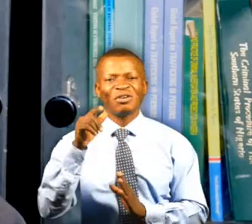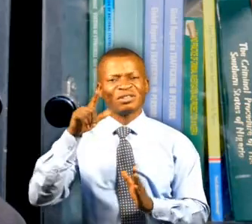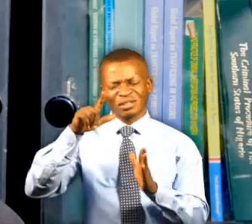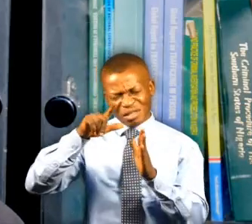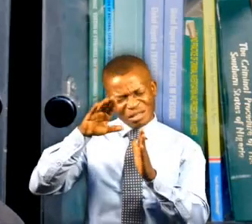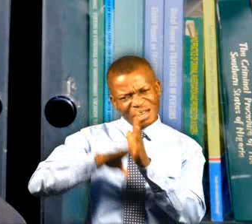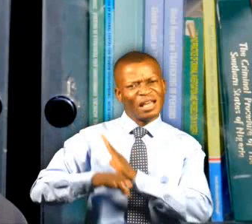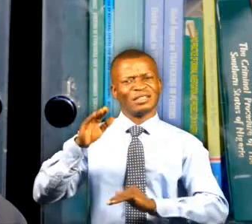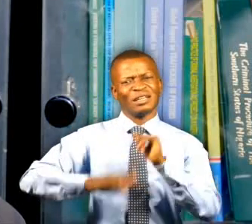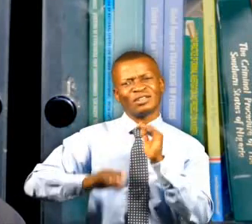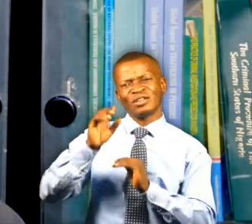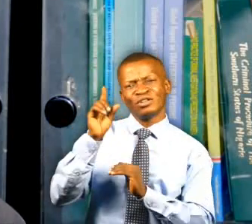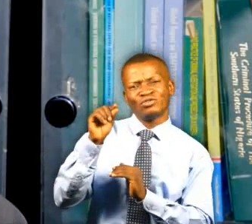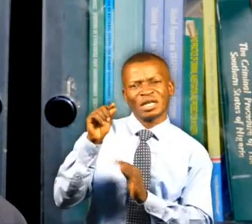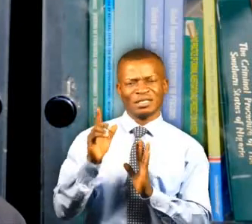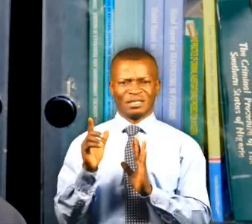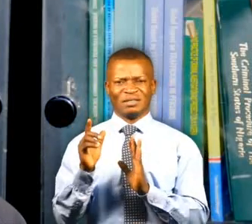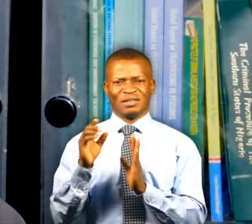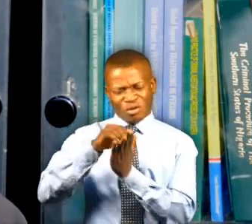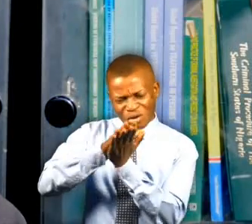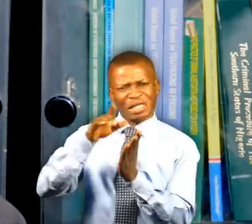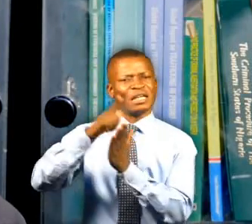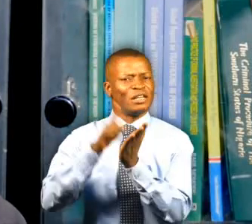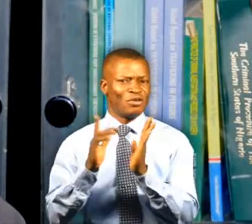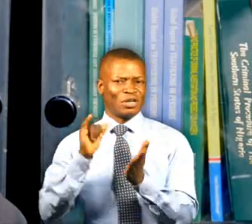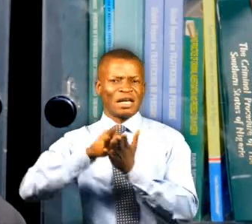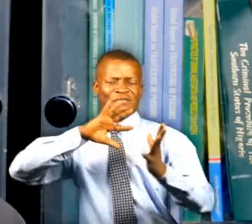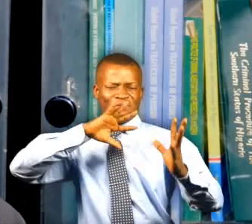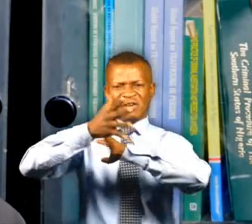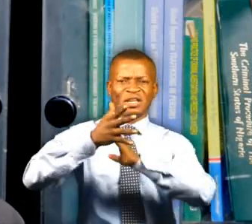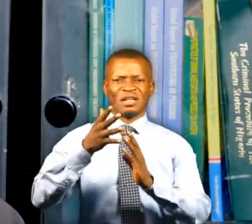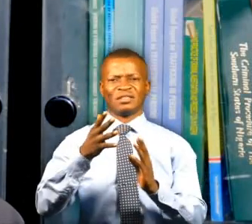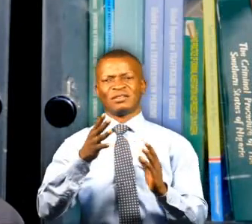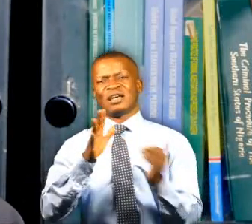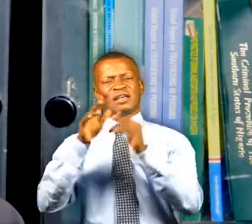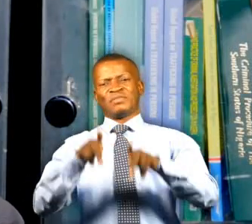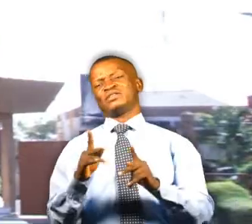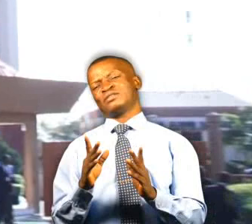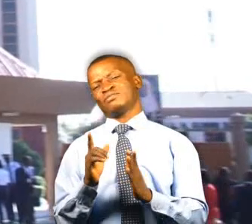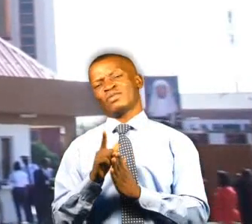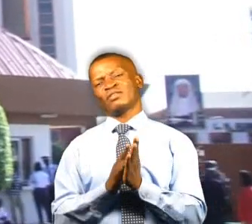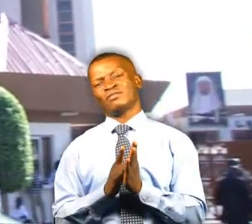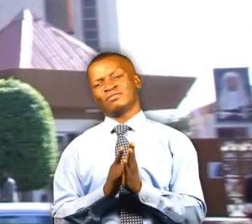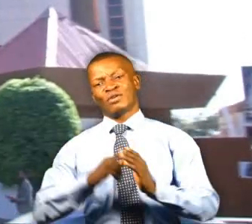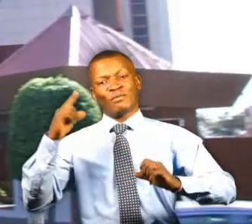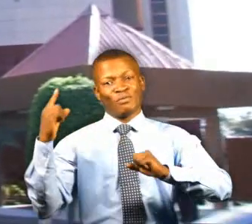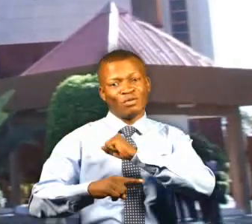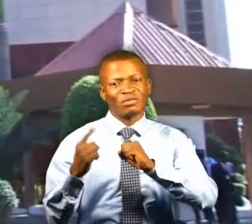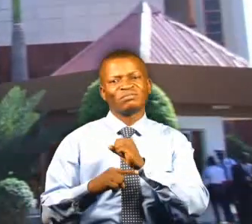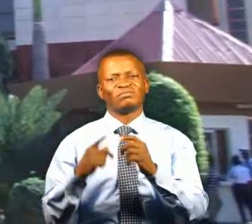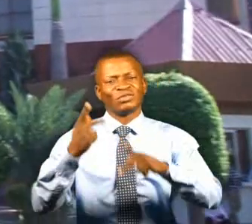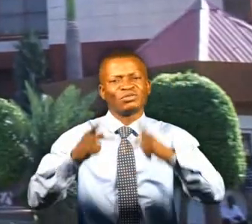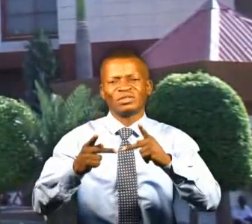than 20 penal provisions in the Violence Against Person Act. Prosecution of